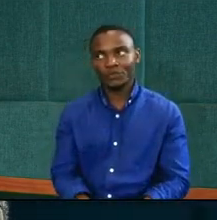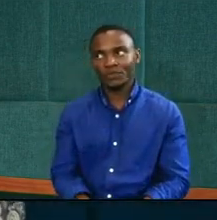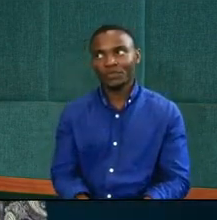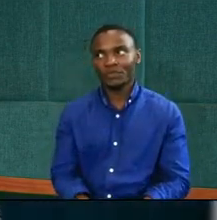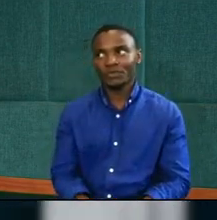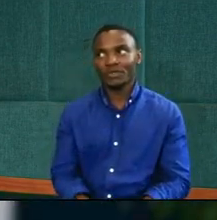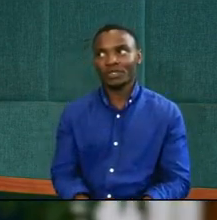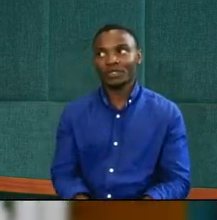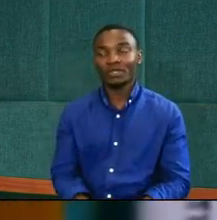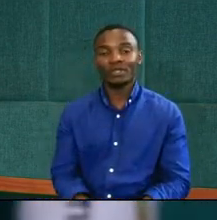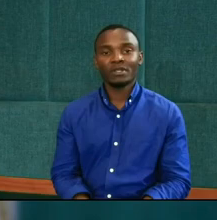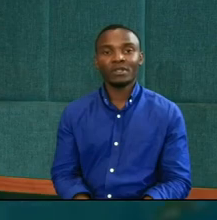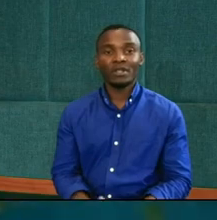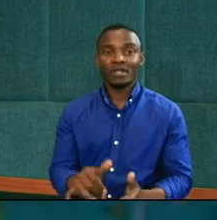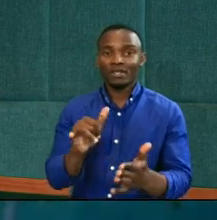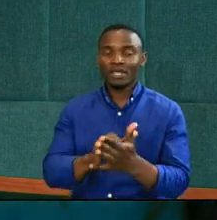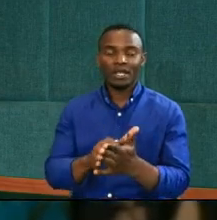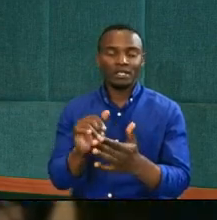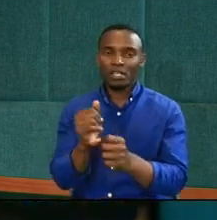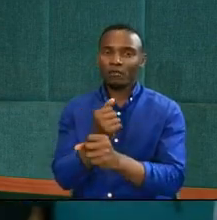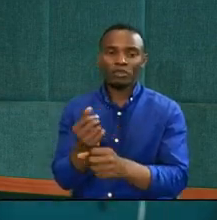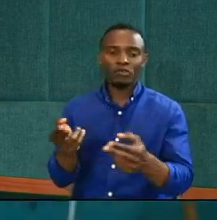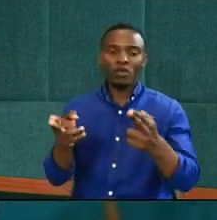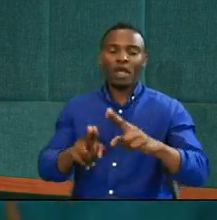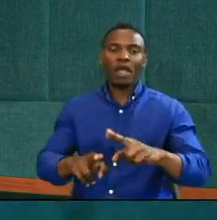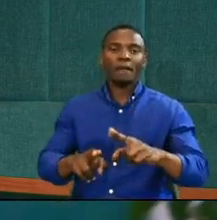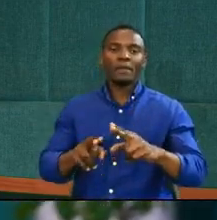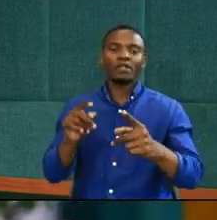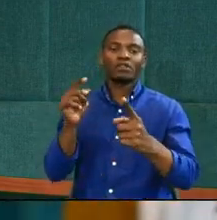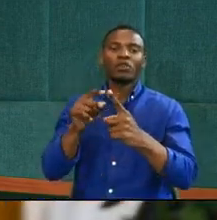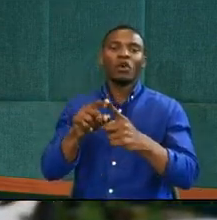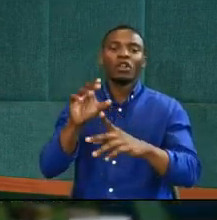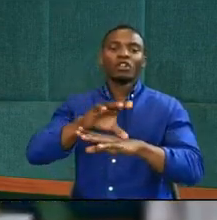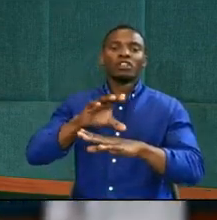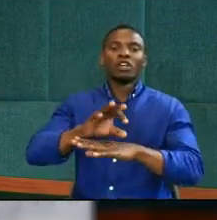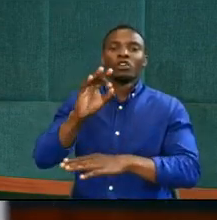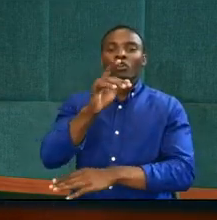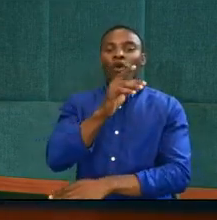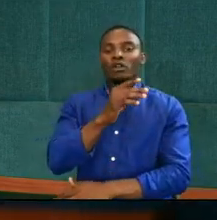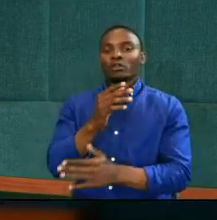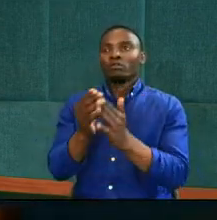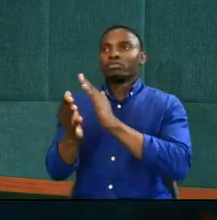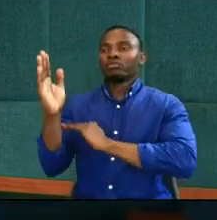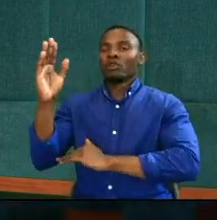That must not happen to the church of God again.